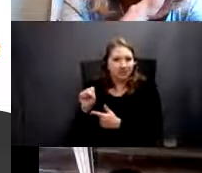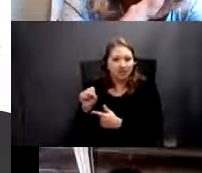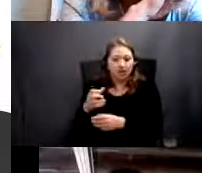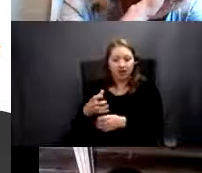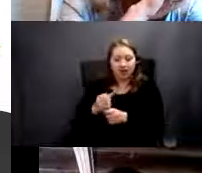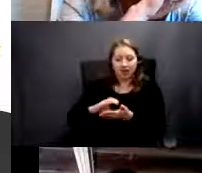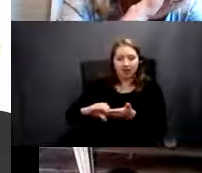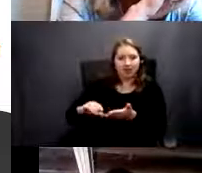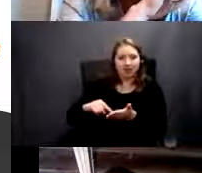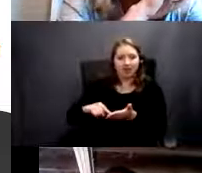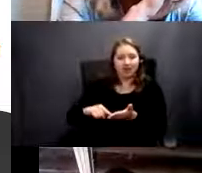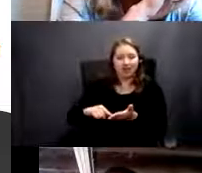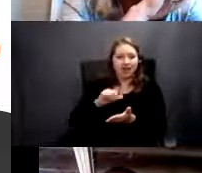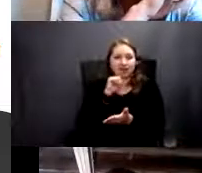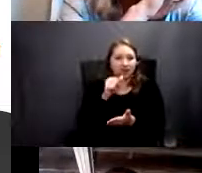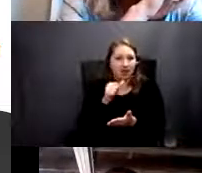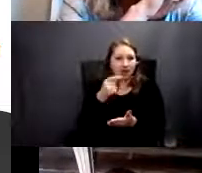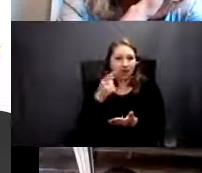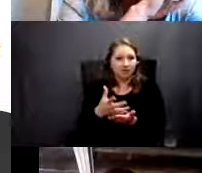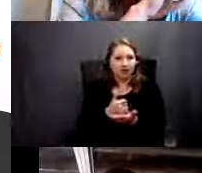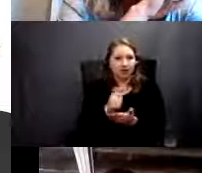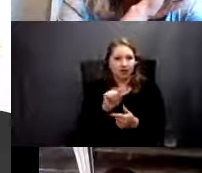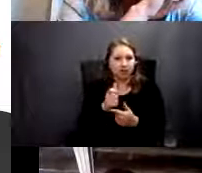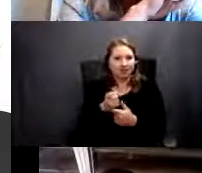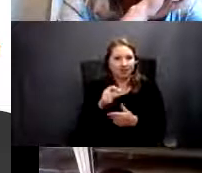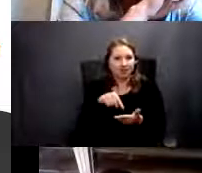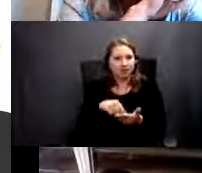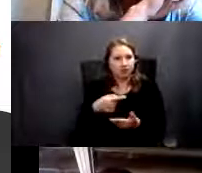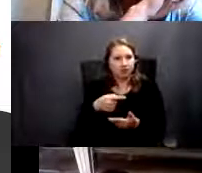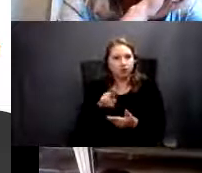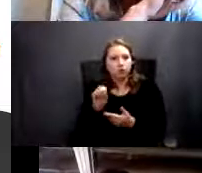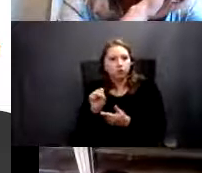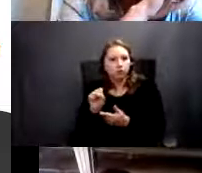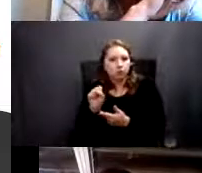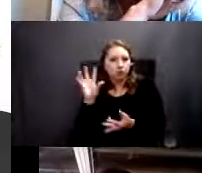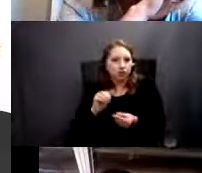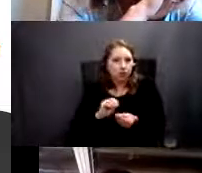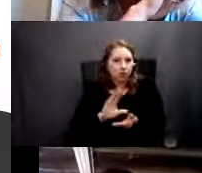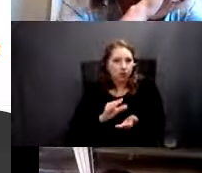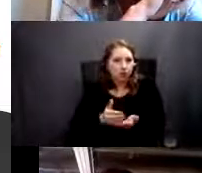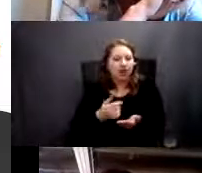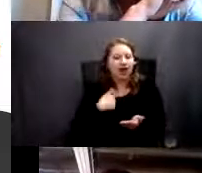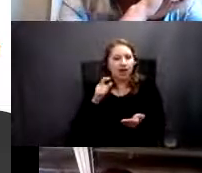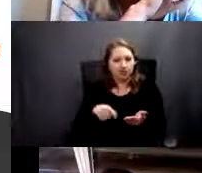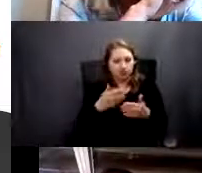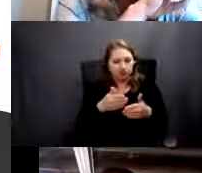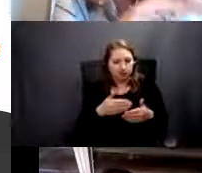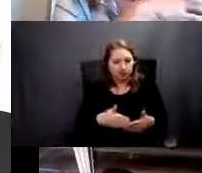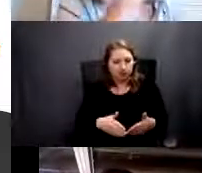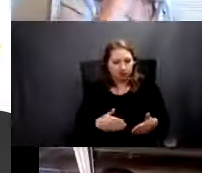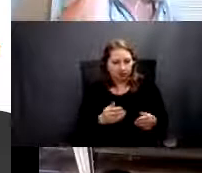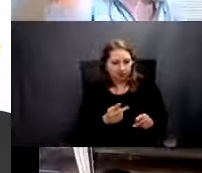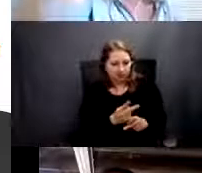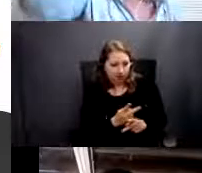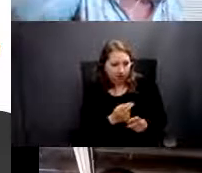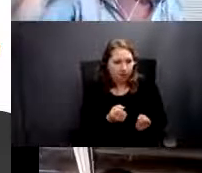income taxes. It is the gross amount. And I have to budget for how much of that is going